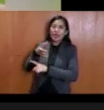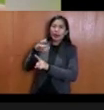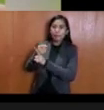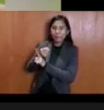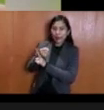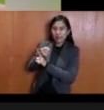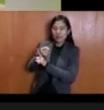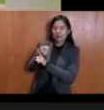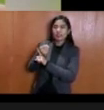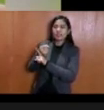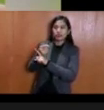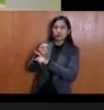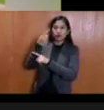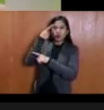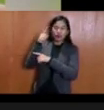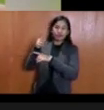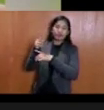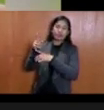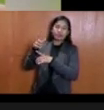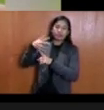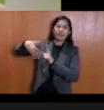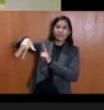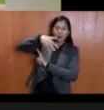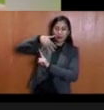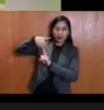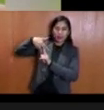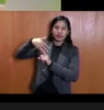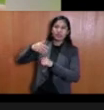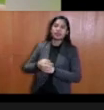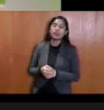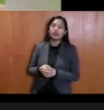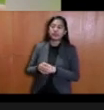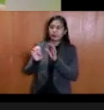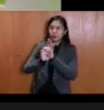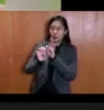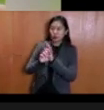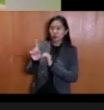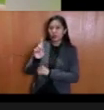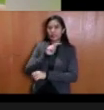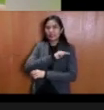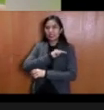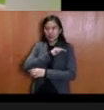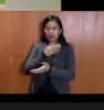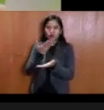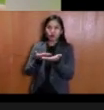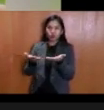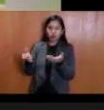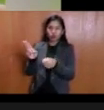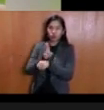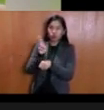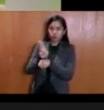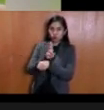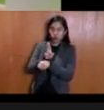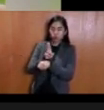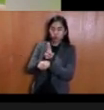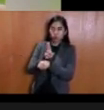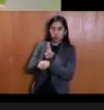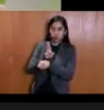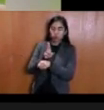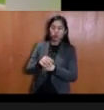the environment, in terms of what are the natural resources that they're using in order